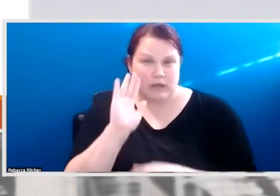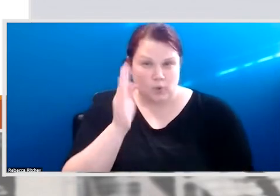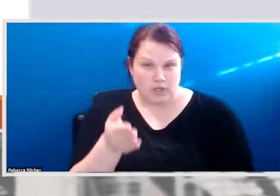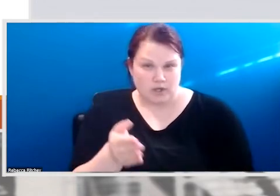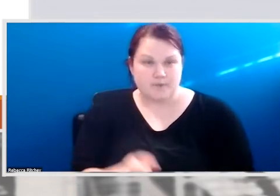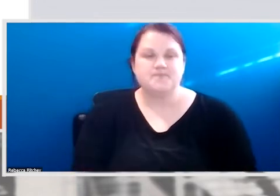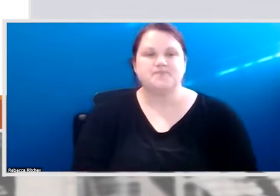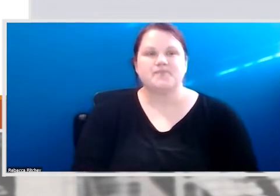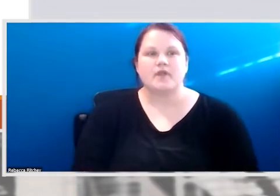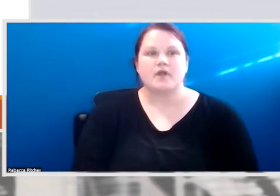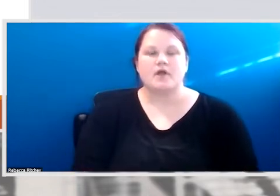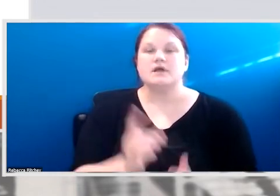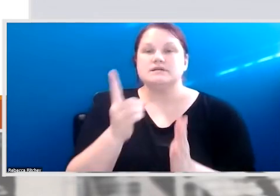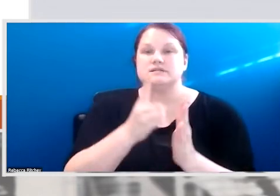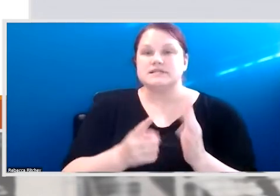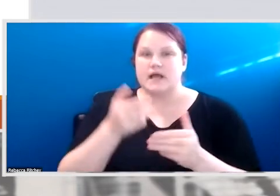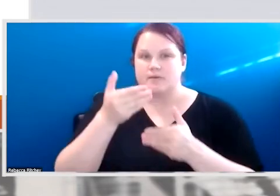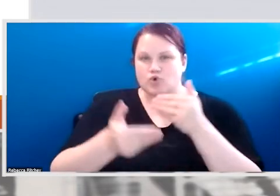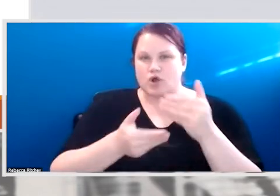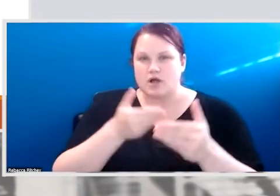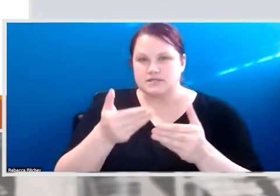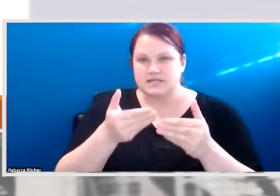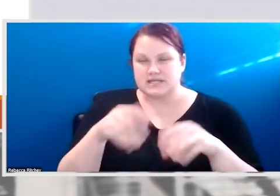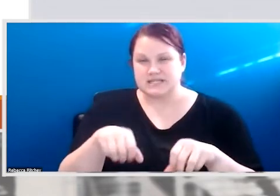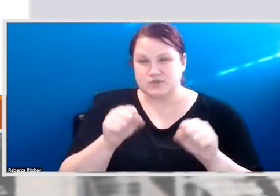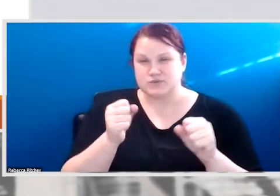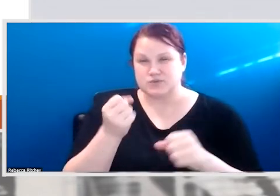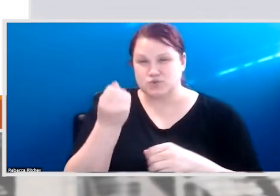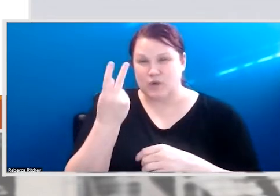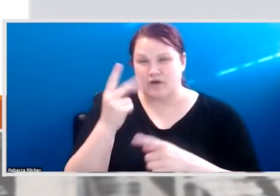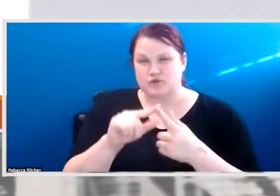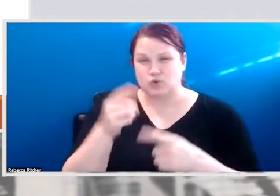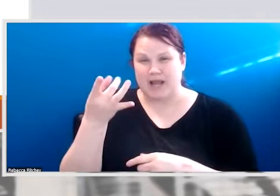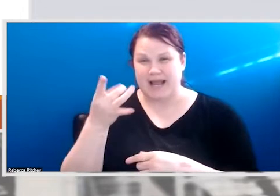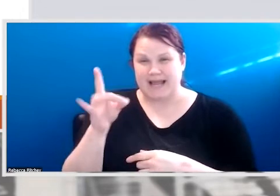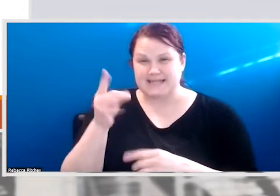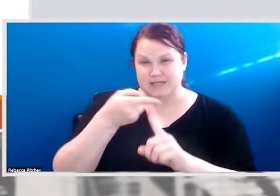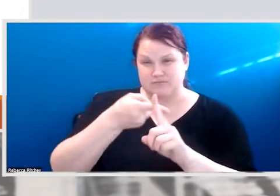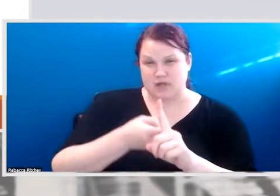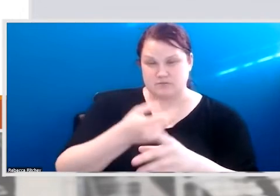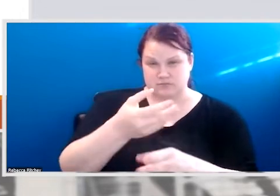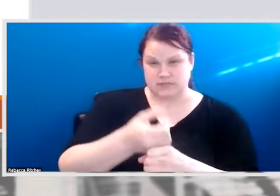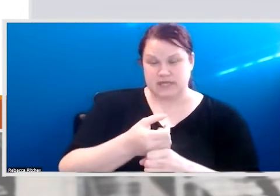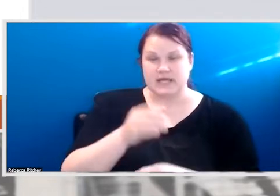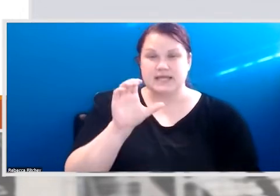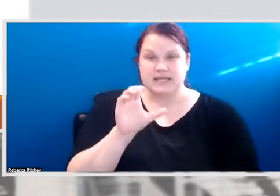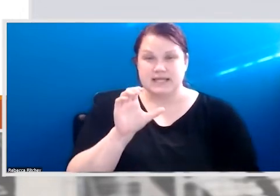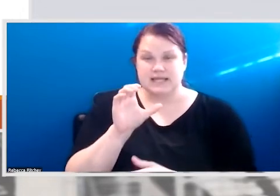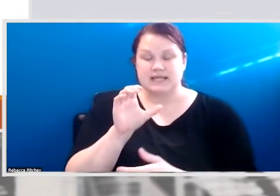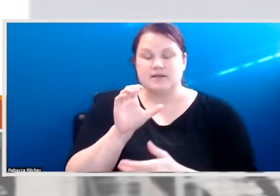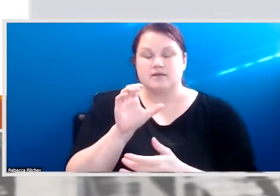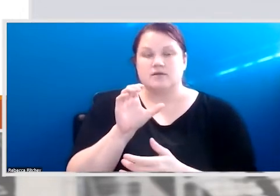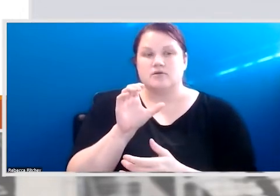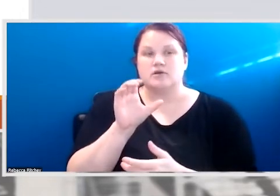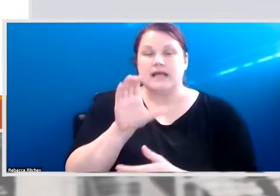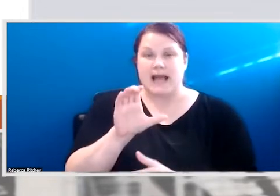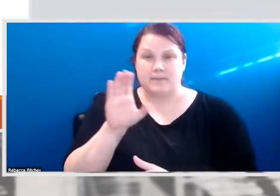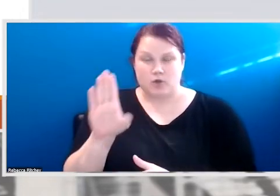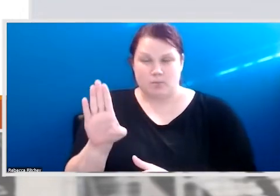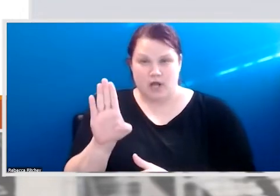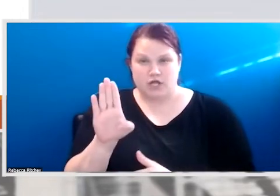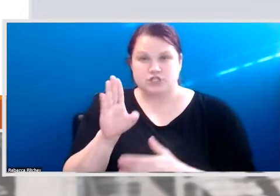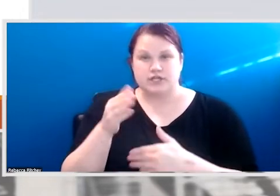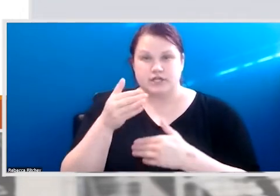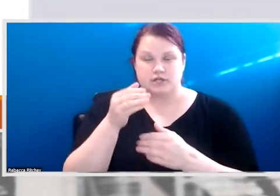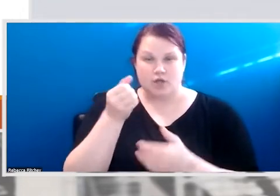So our typical design process, when we say it takes 12 to 18 months. So once we receive a capital budget approval to